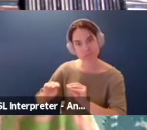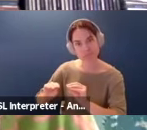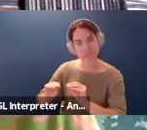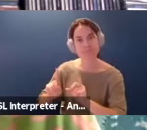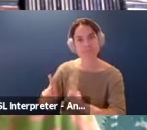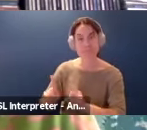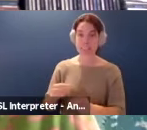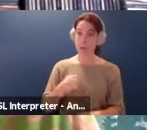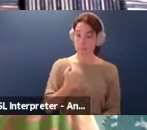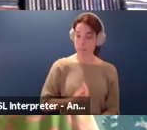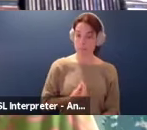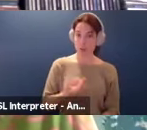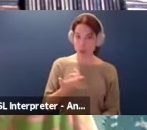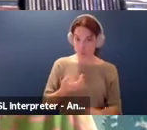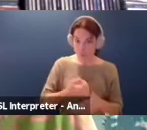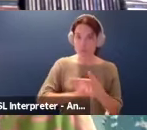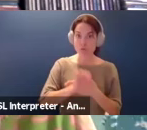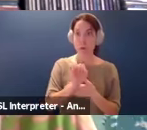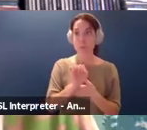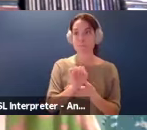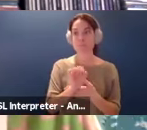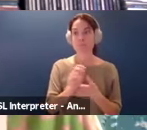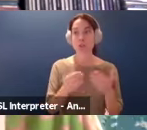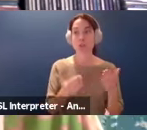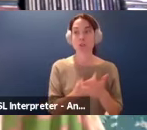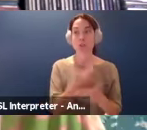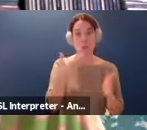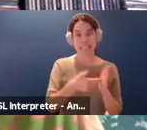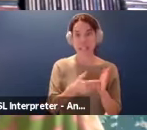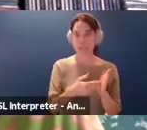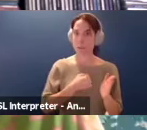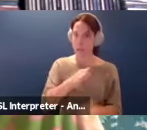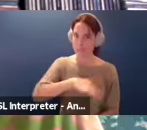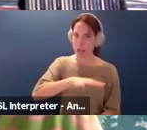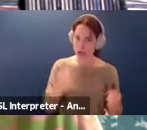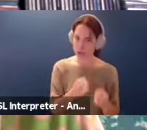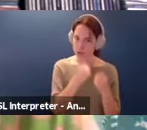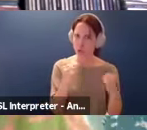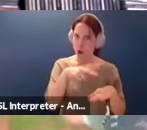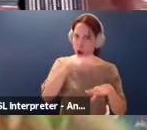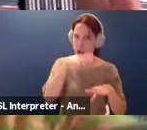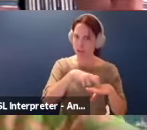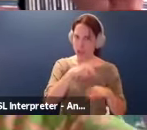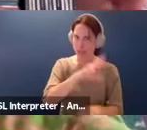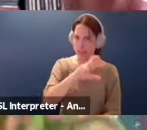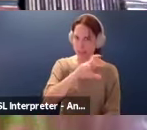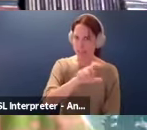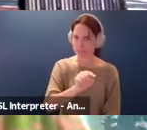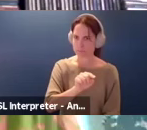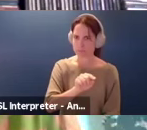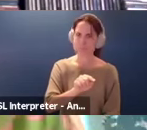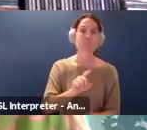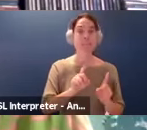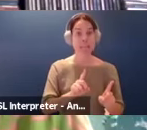town new zealand grew up in the 60s and 70s and i was strongly conditioned to dislike the english